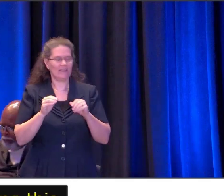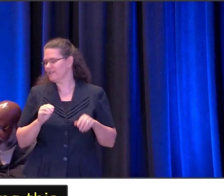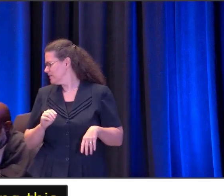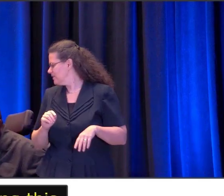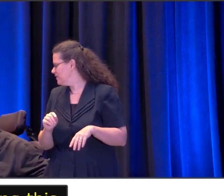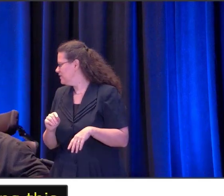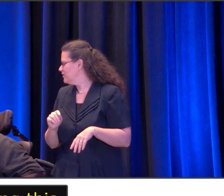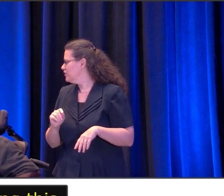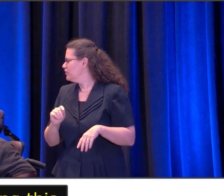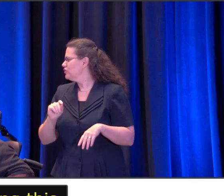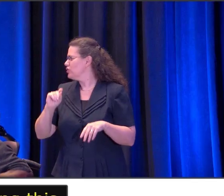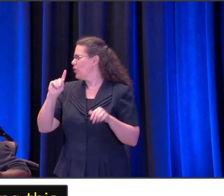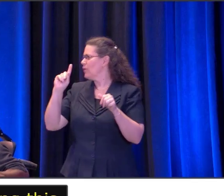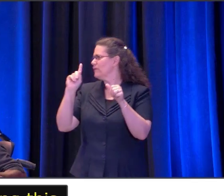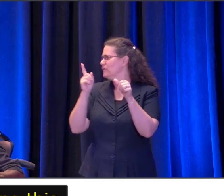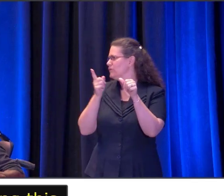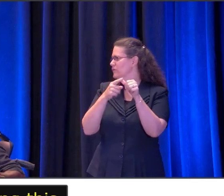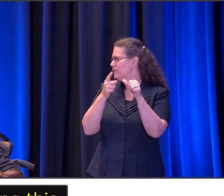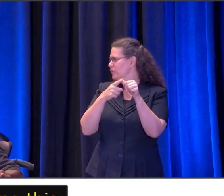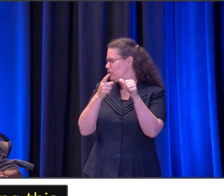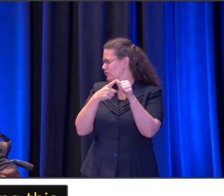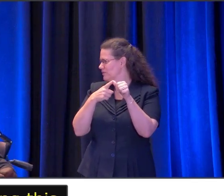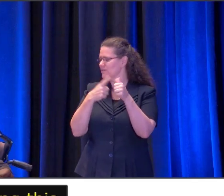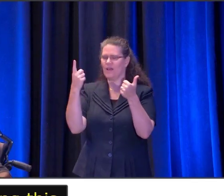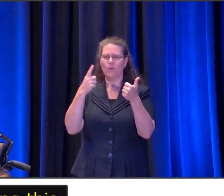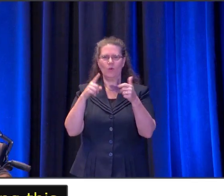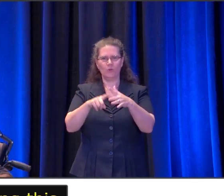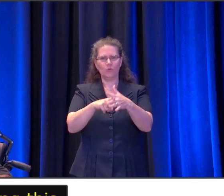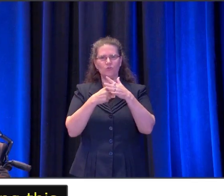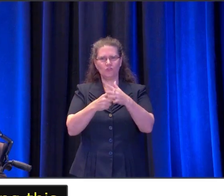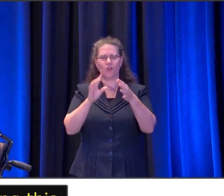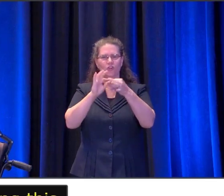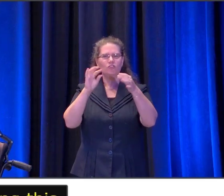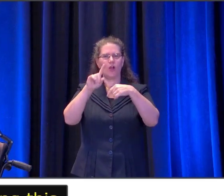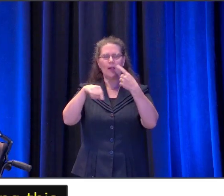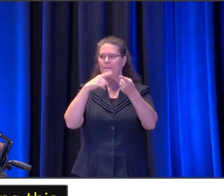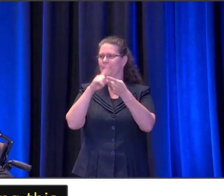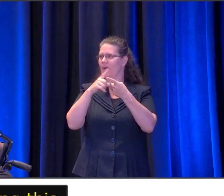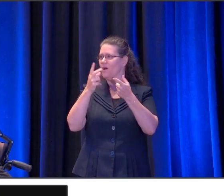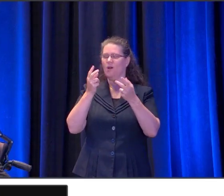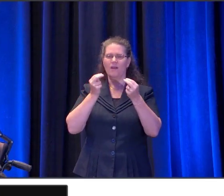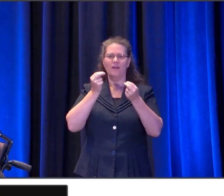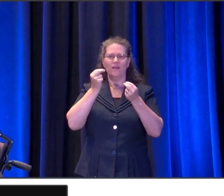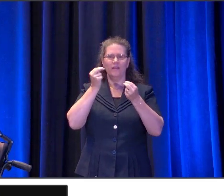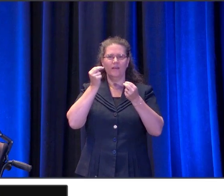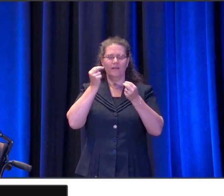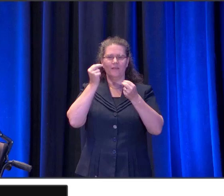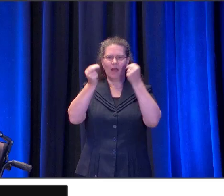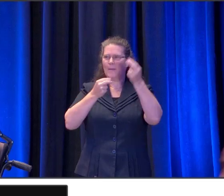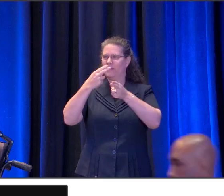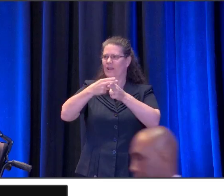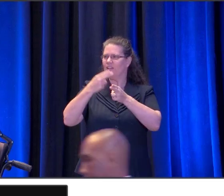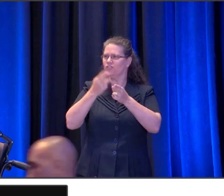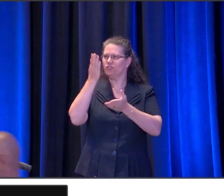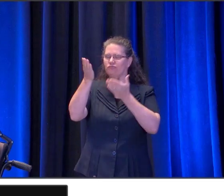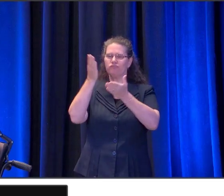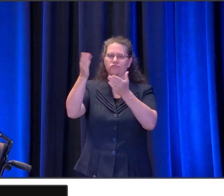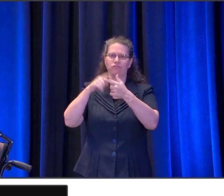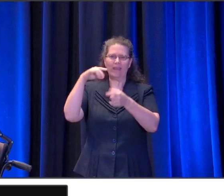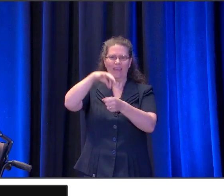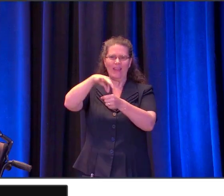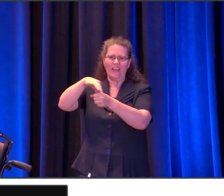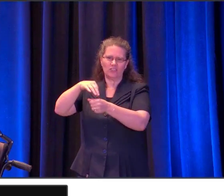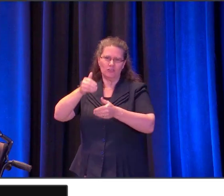want to go over the nomination and the election procedures for all